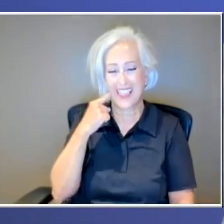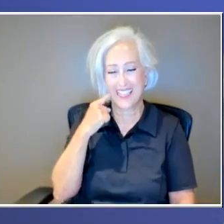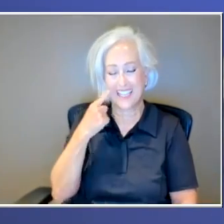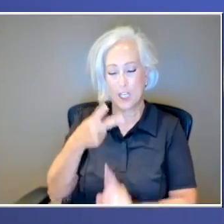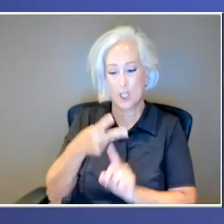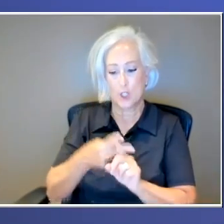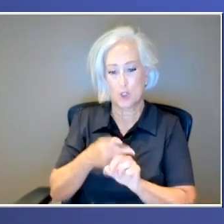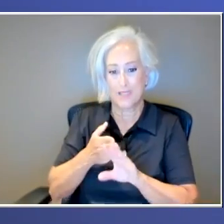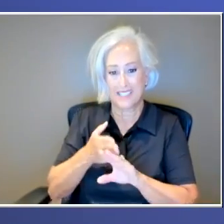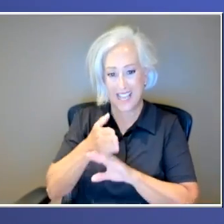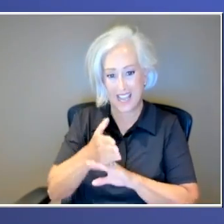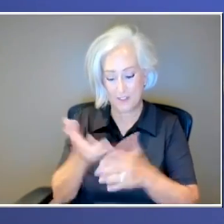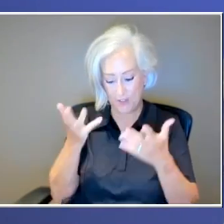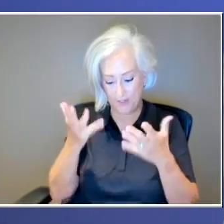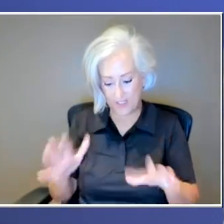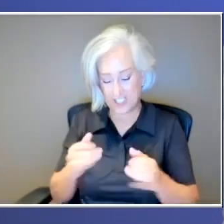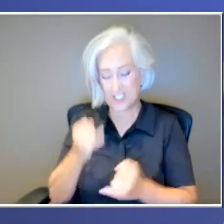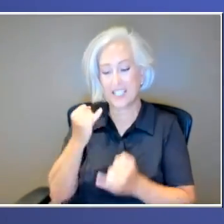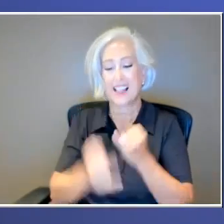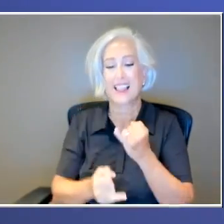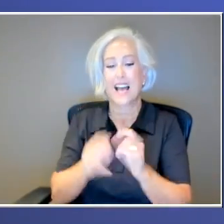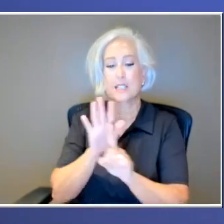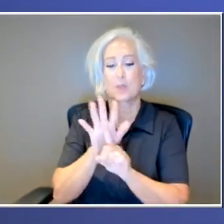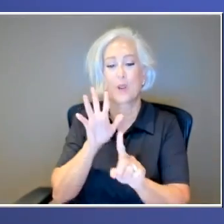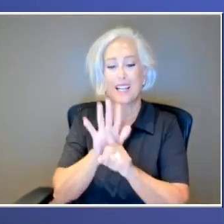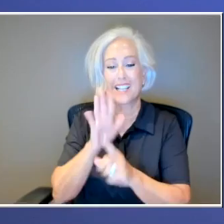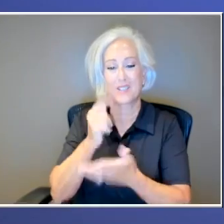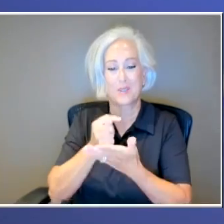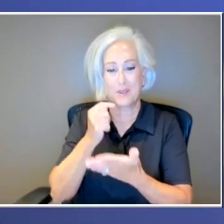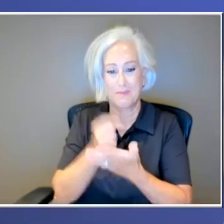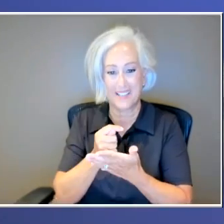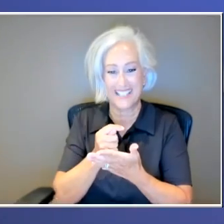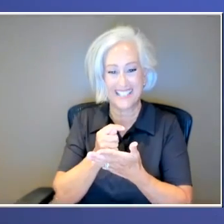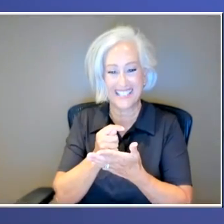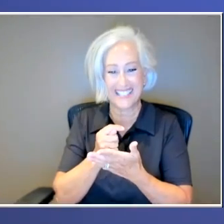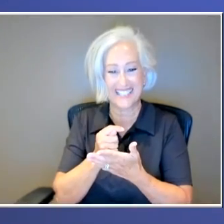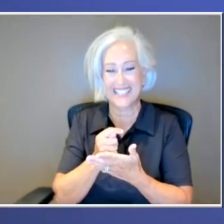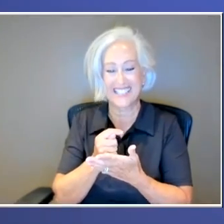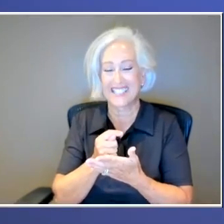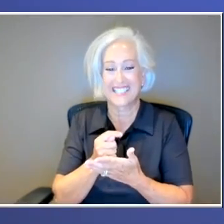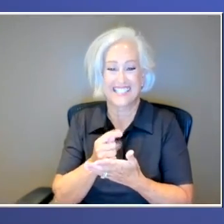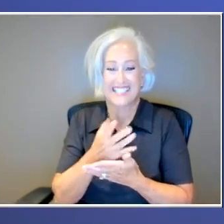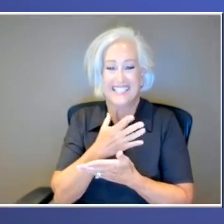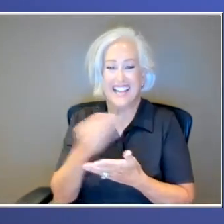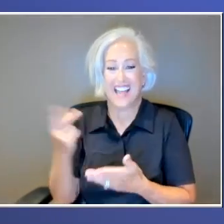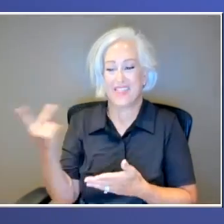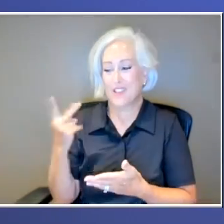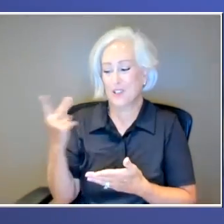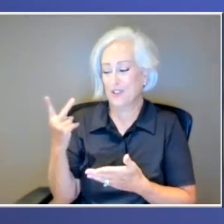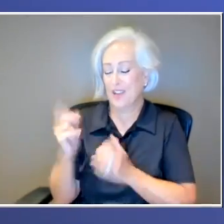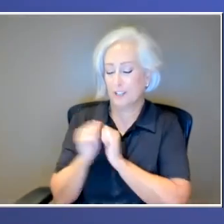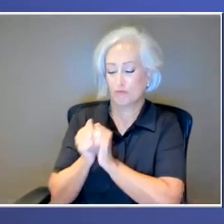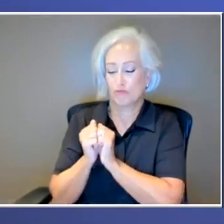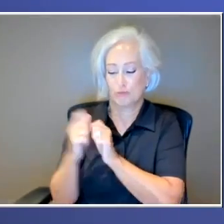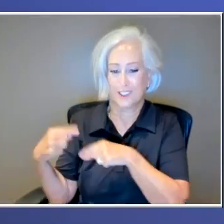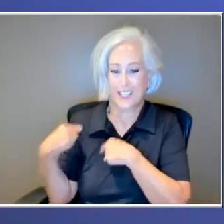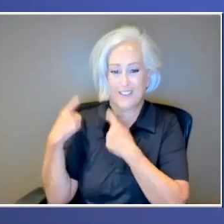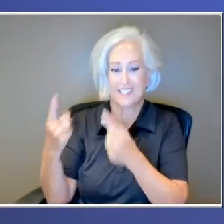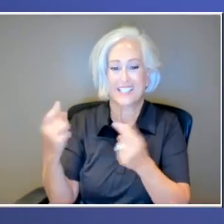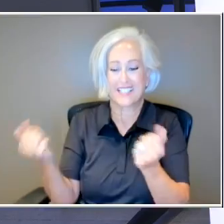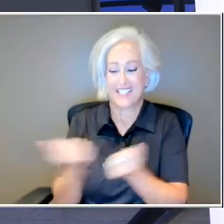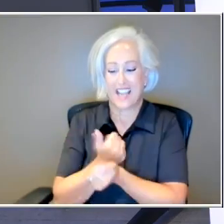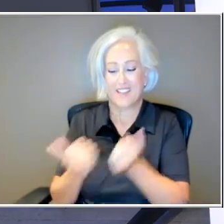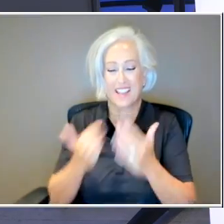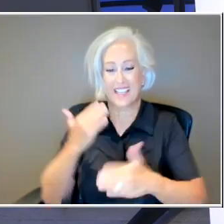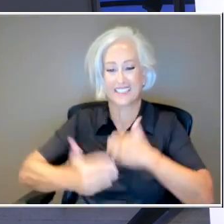after I finished my last radiation treatment. And we've been together since and going good. And interesting, you know,